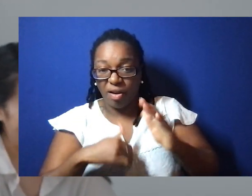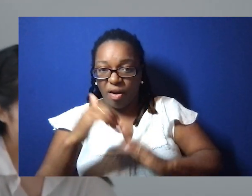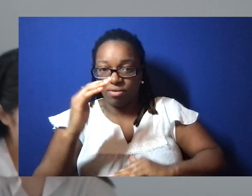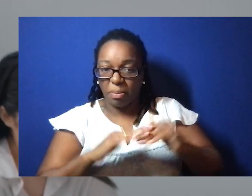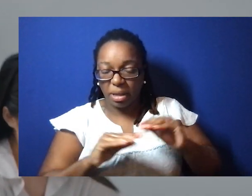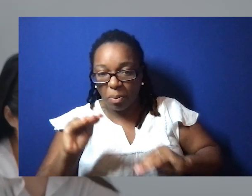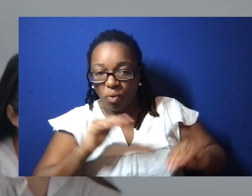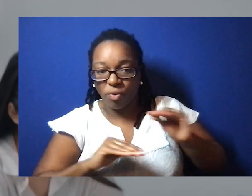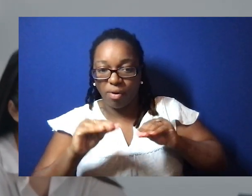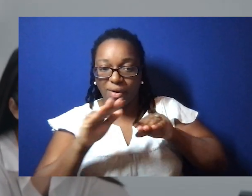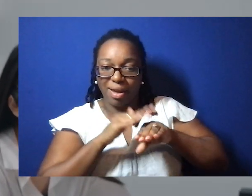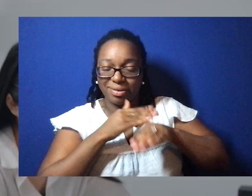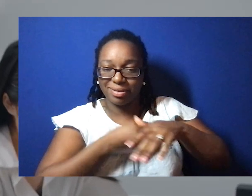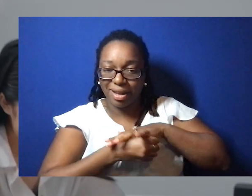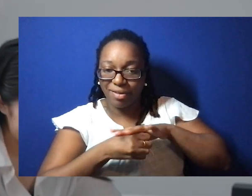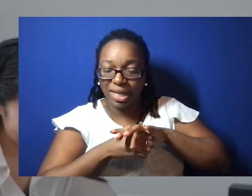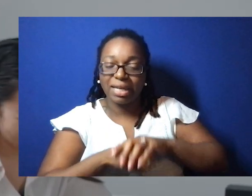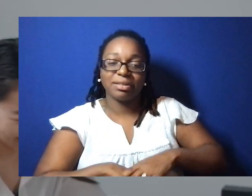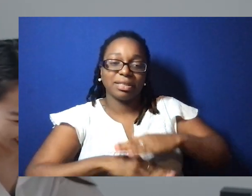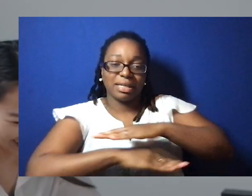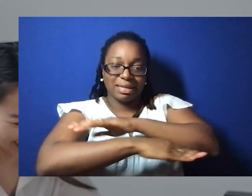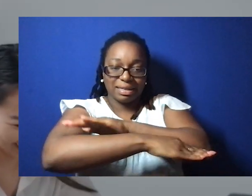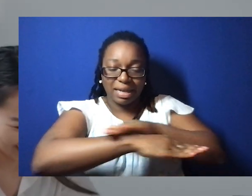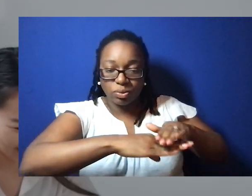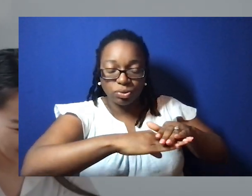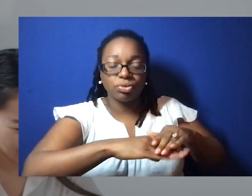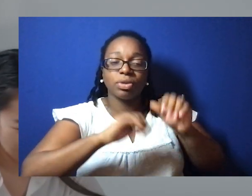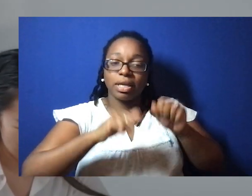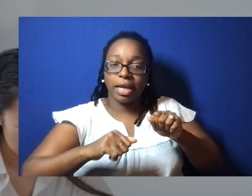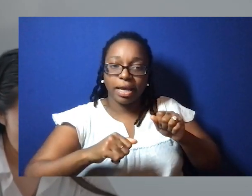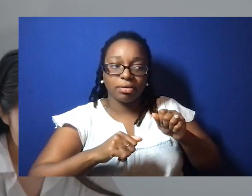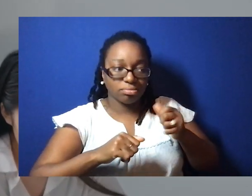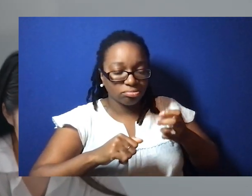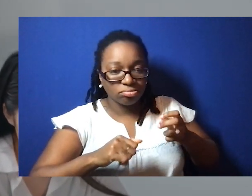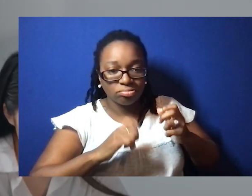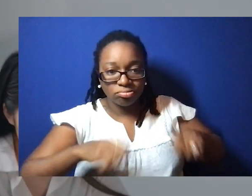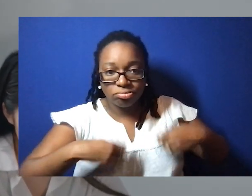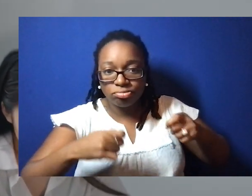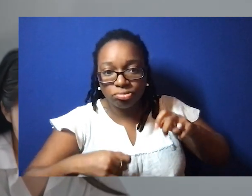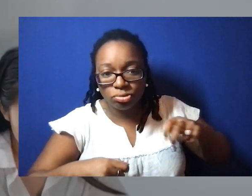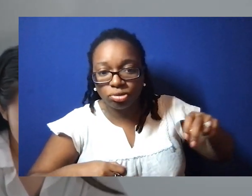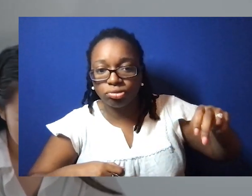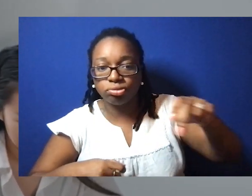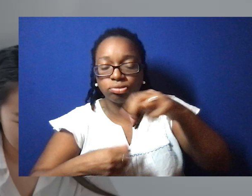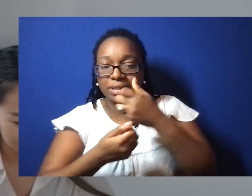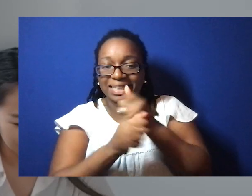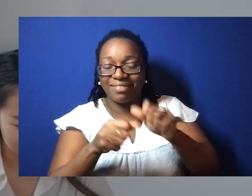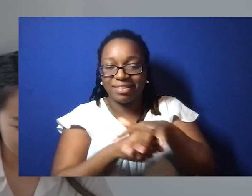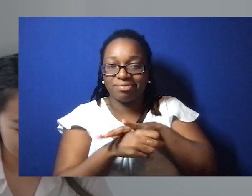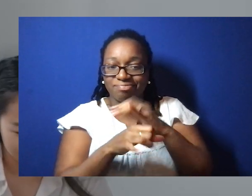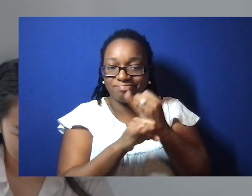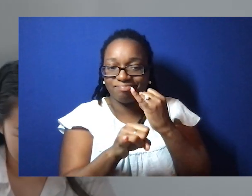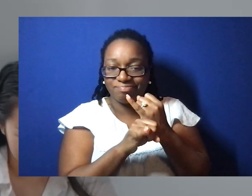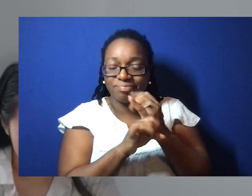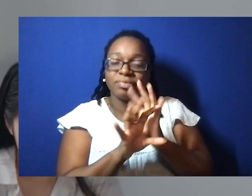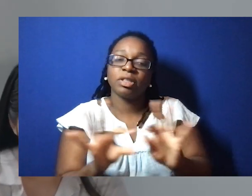move about, access all areas, reach counters, and be able to travel safely by all means around this site? It is helpful to